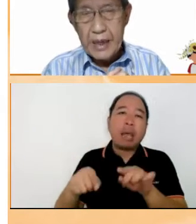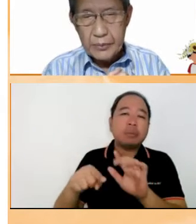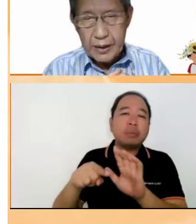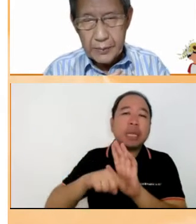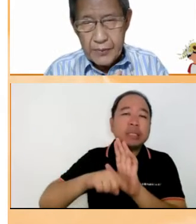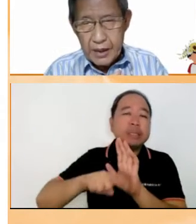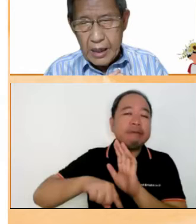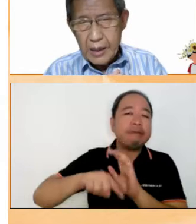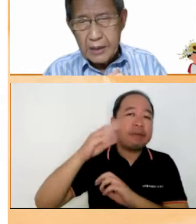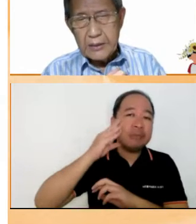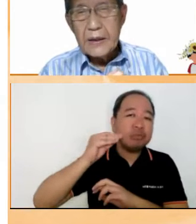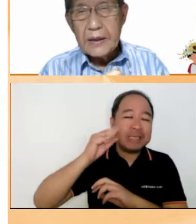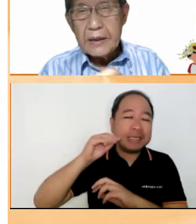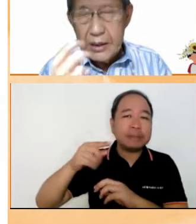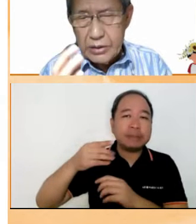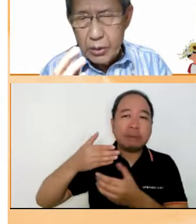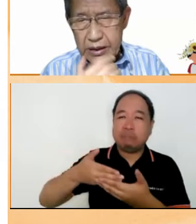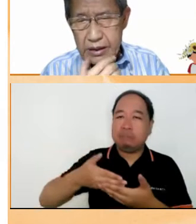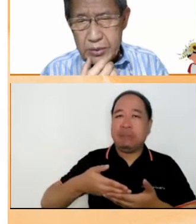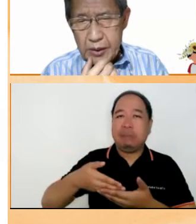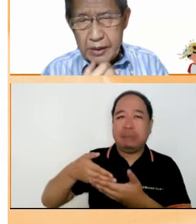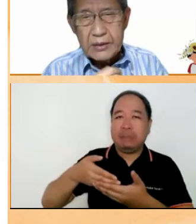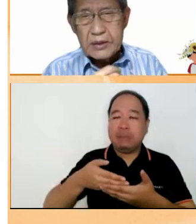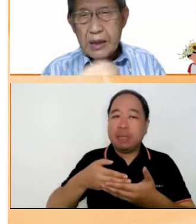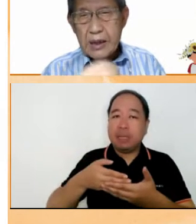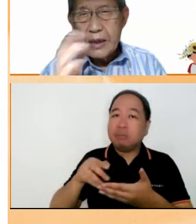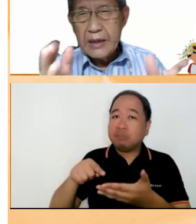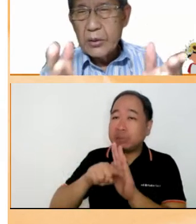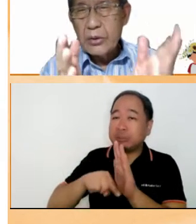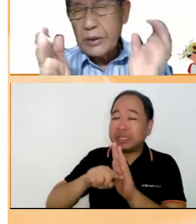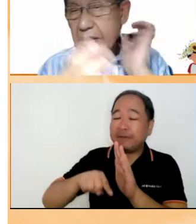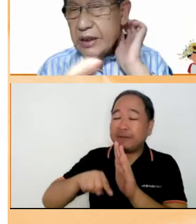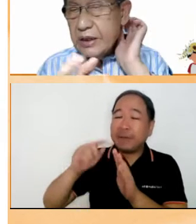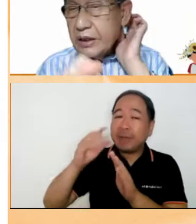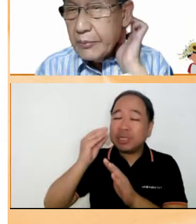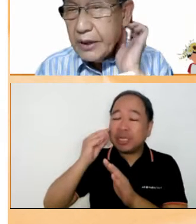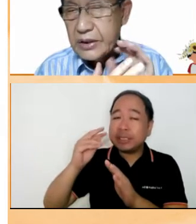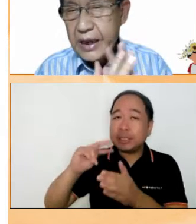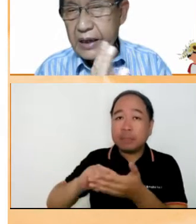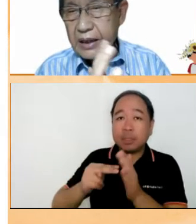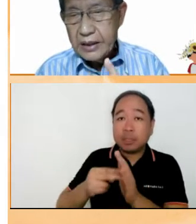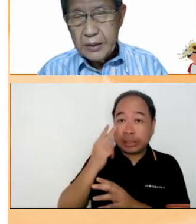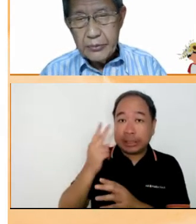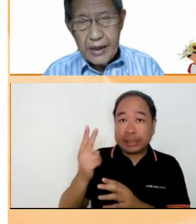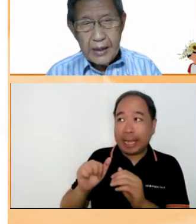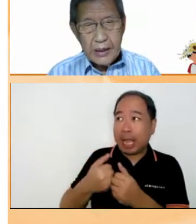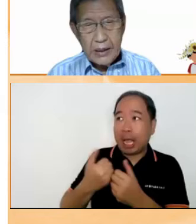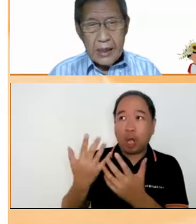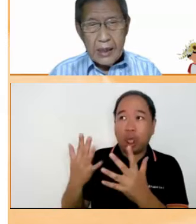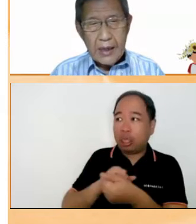the baby. This toxic experience, later on, you can see the damage created in the